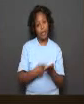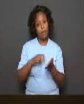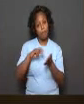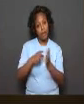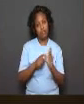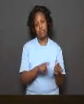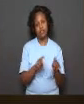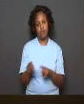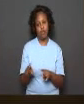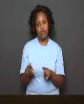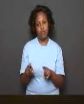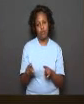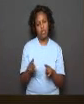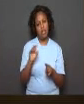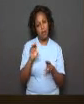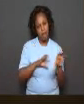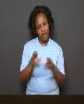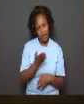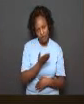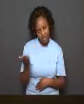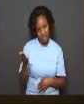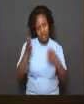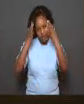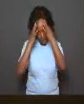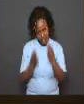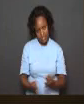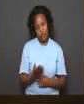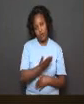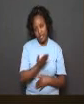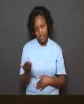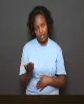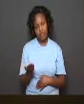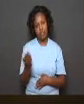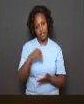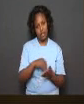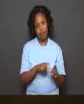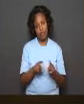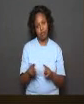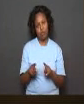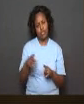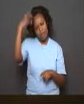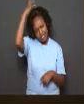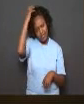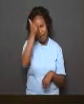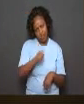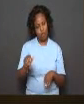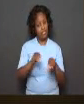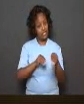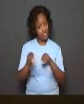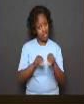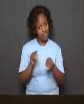means that the actions, decisions, and motions of government should